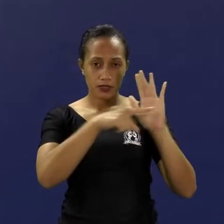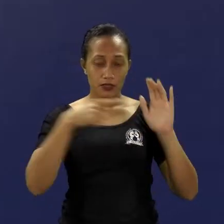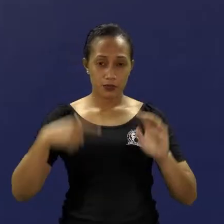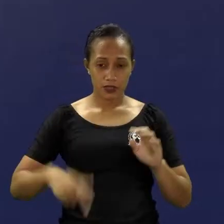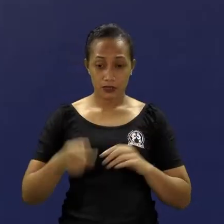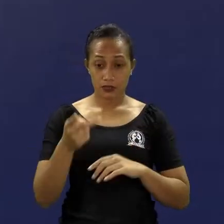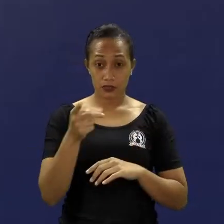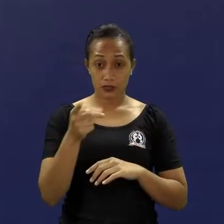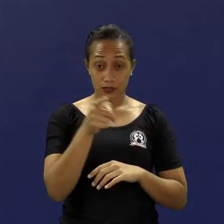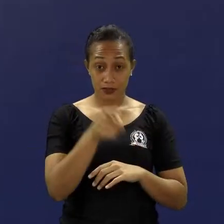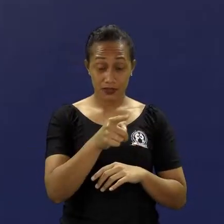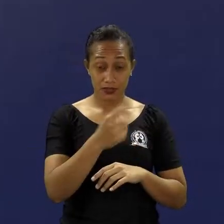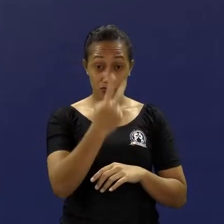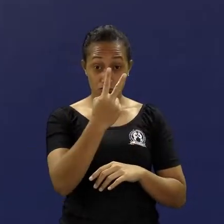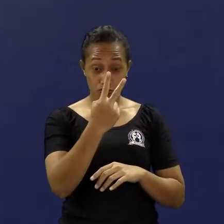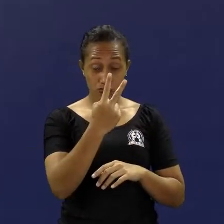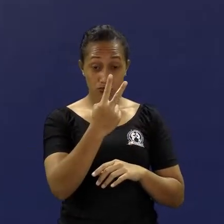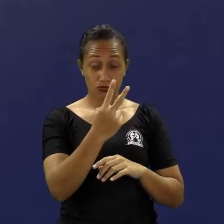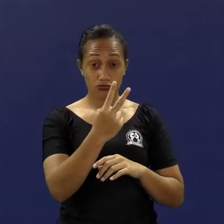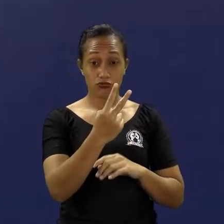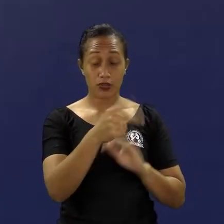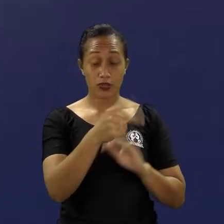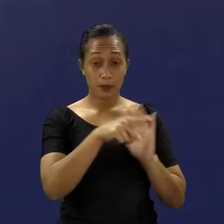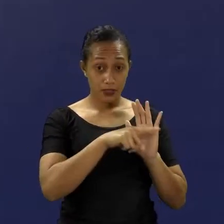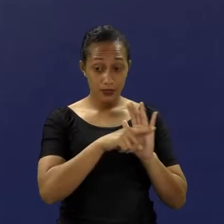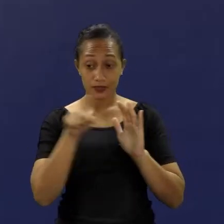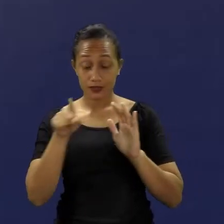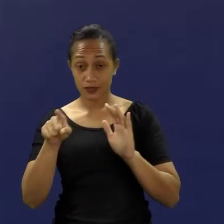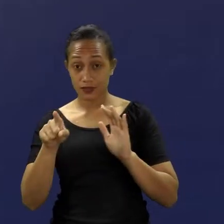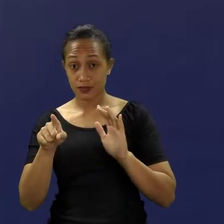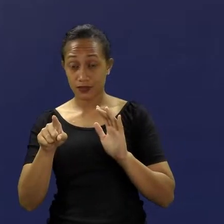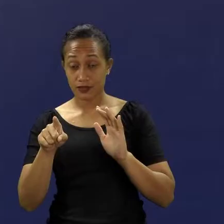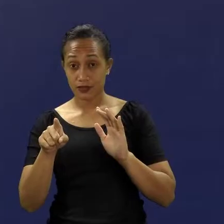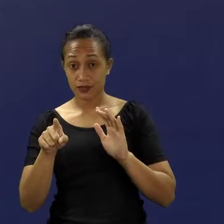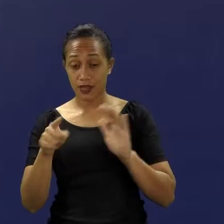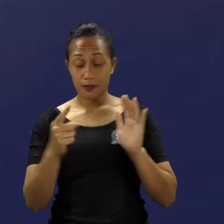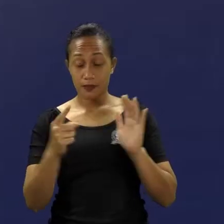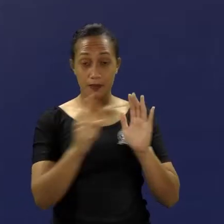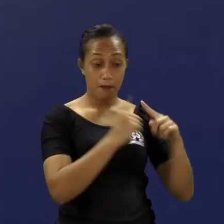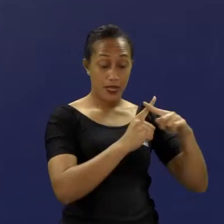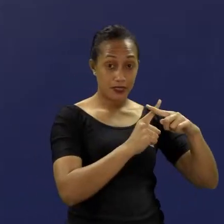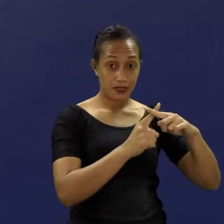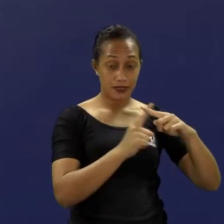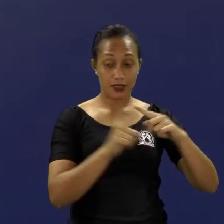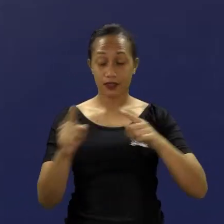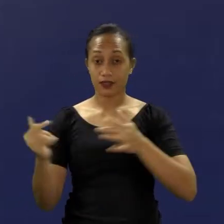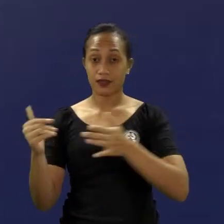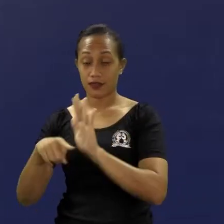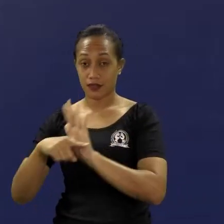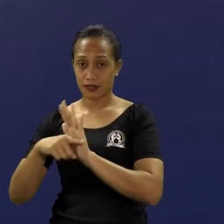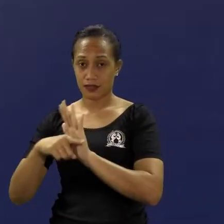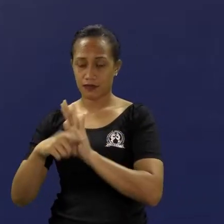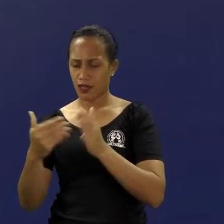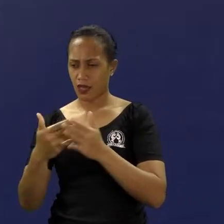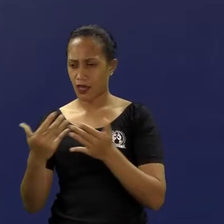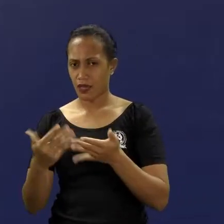Because these are two minus and a negative here. How did we arrive to a plus